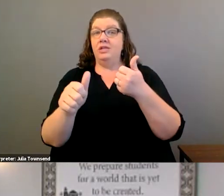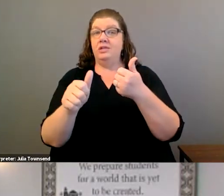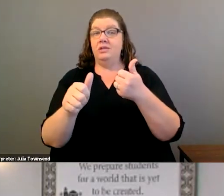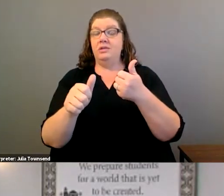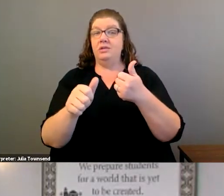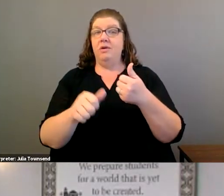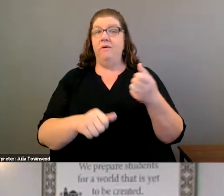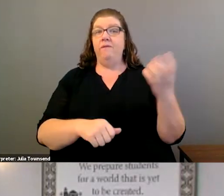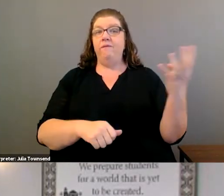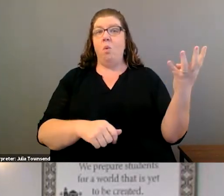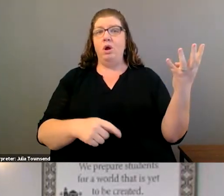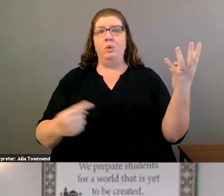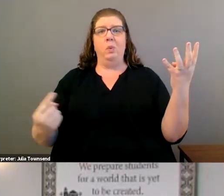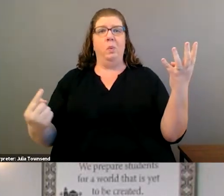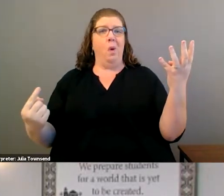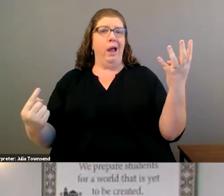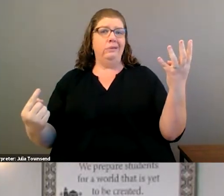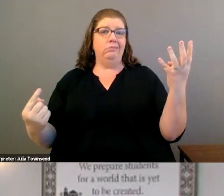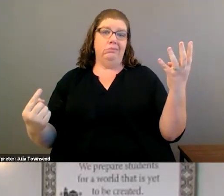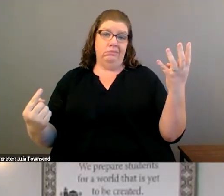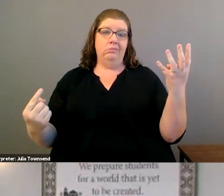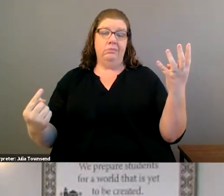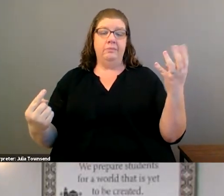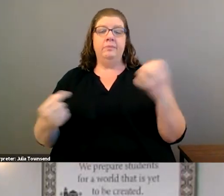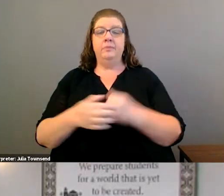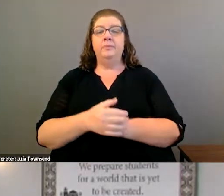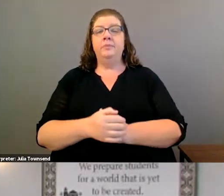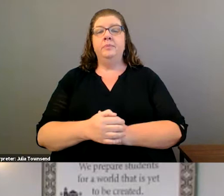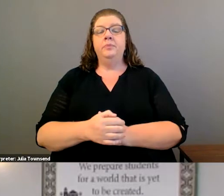4-1. If